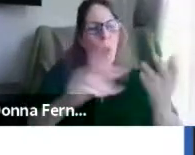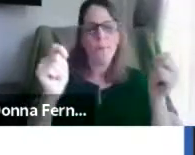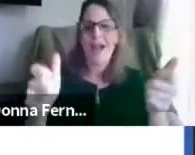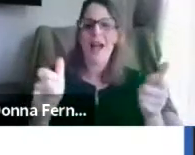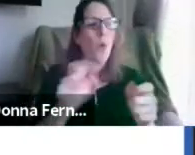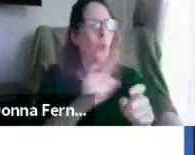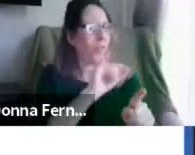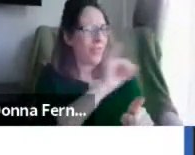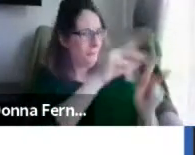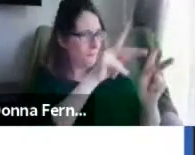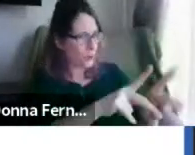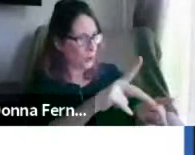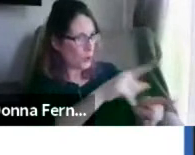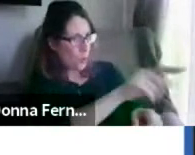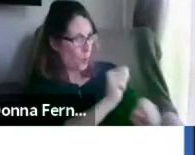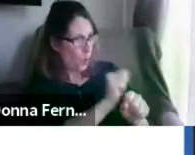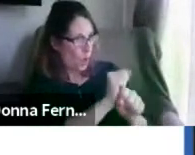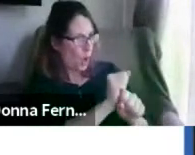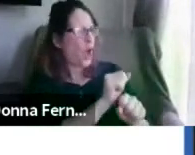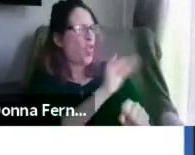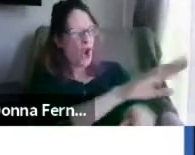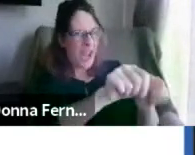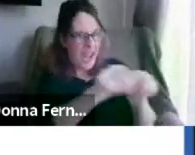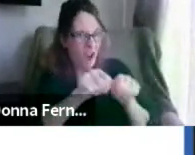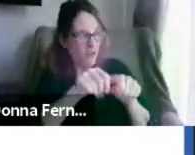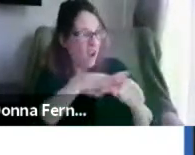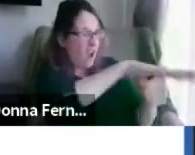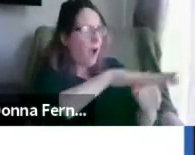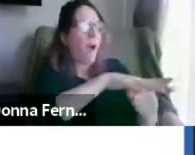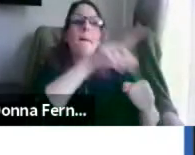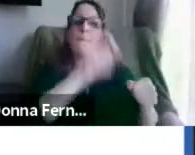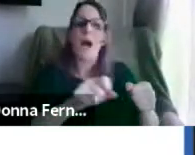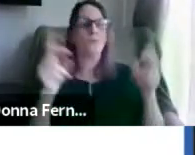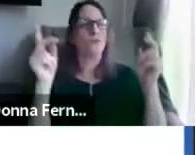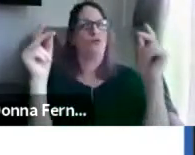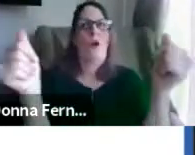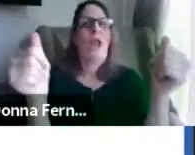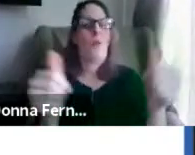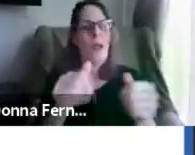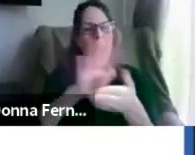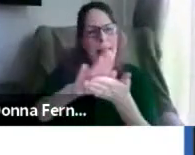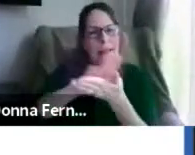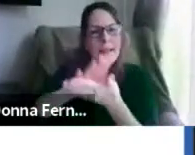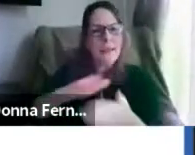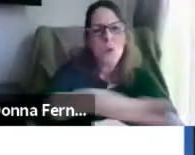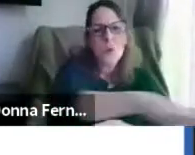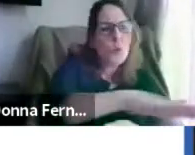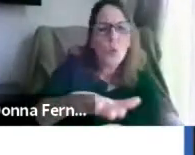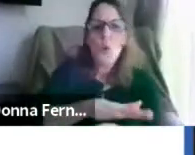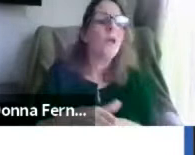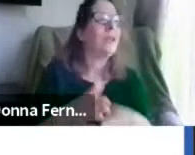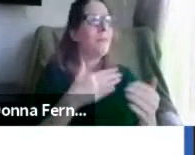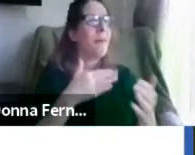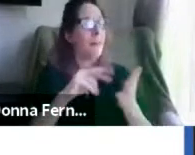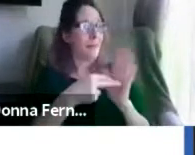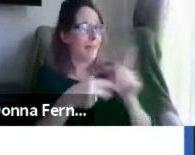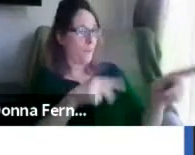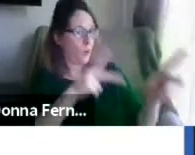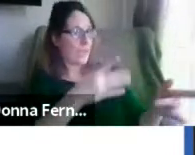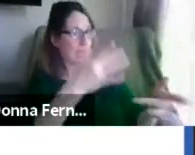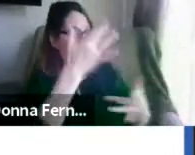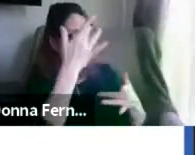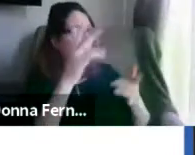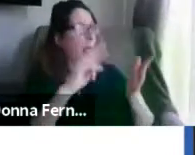ill employee may have worked should definitely be sanitized. And just because you have an ill employee does not mean that